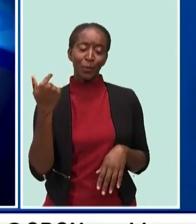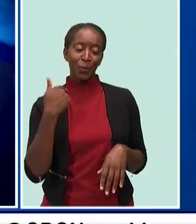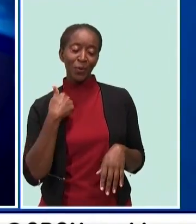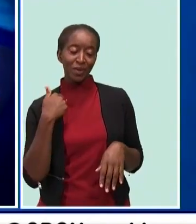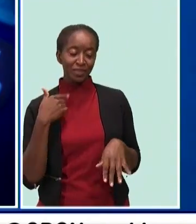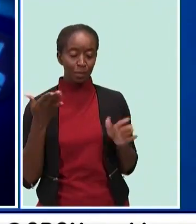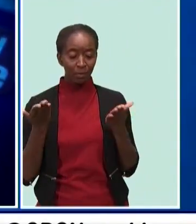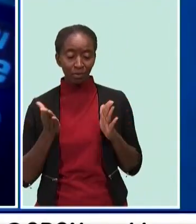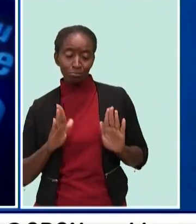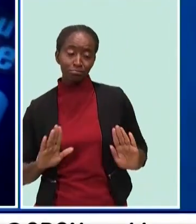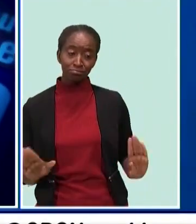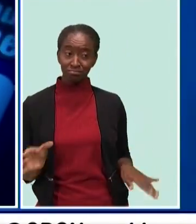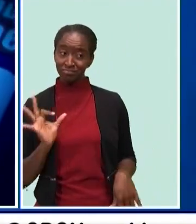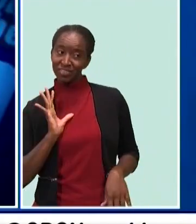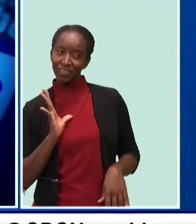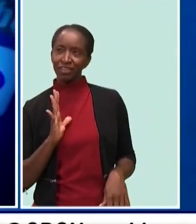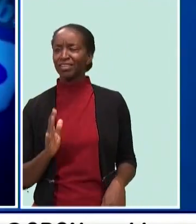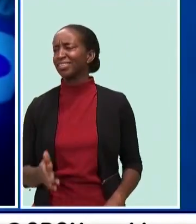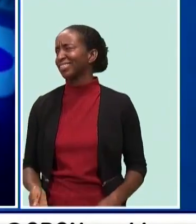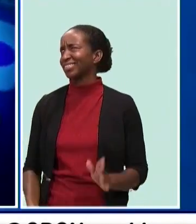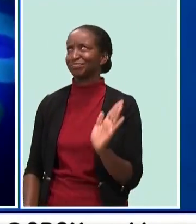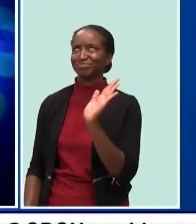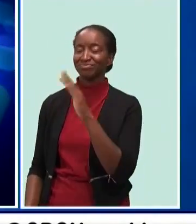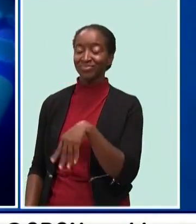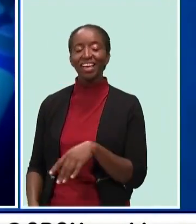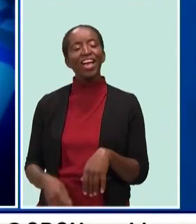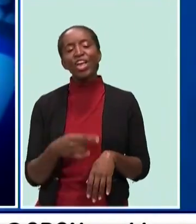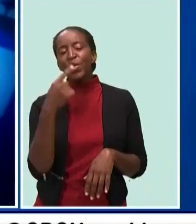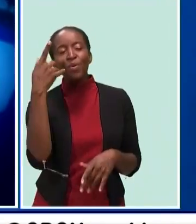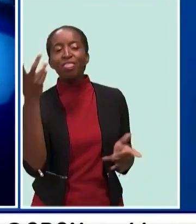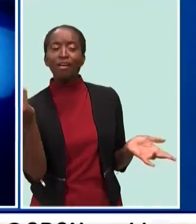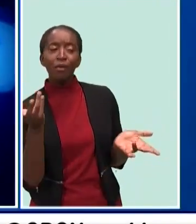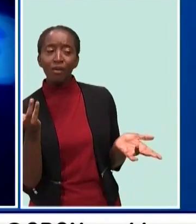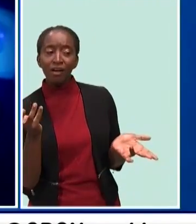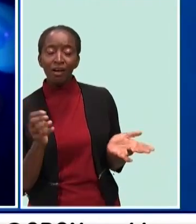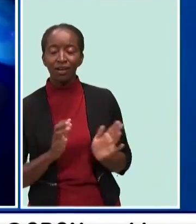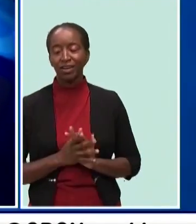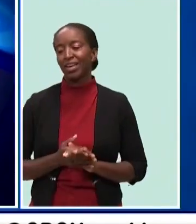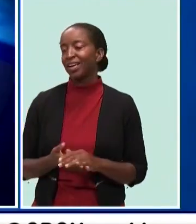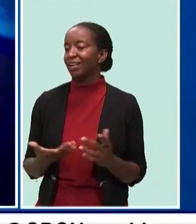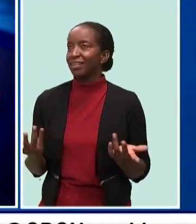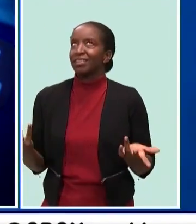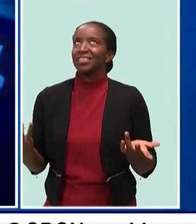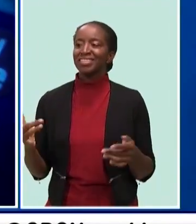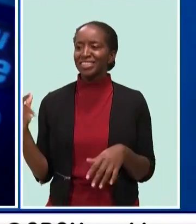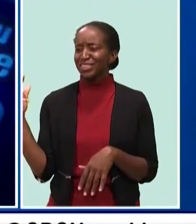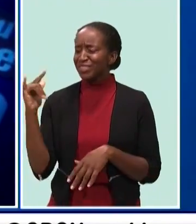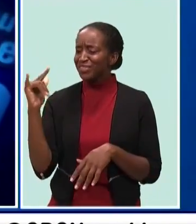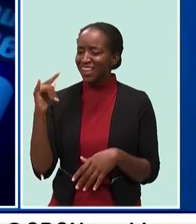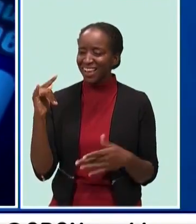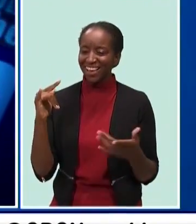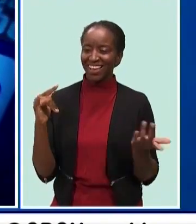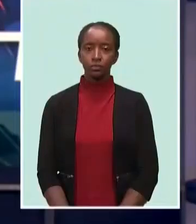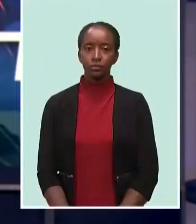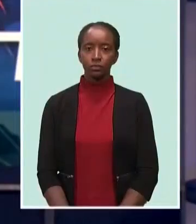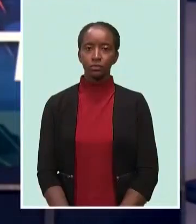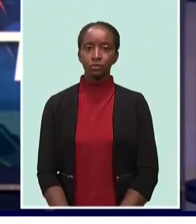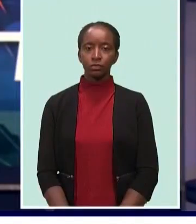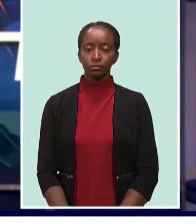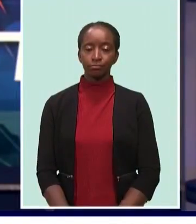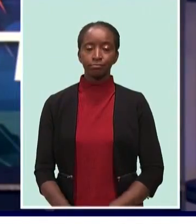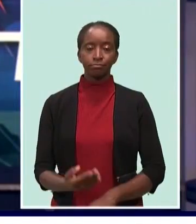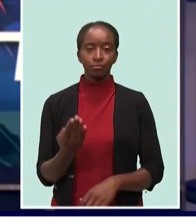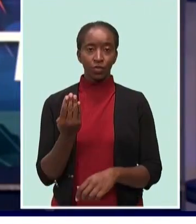Come What on. do you think? Come do you think she was inappropriately dressed, Lisa? I do not. It was a flight. Come on. She wasn't going to school.